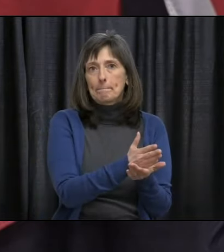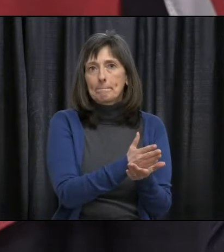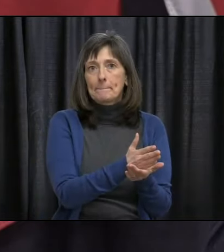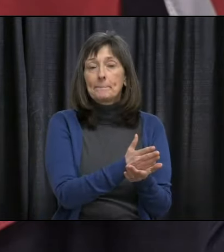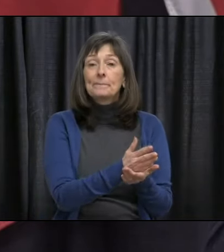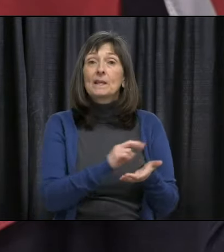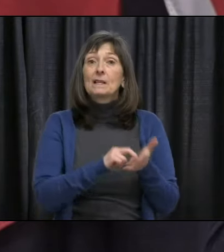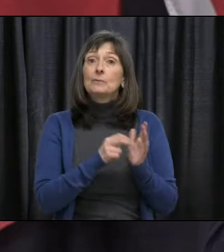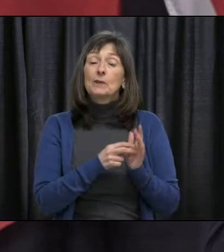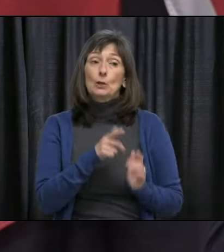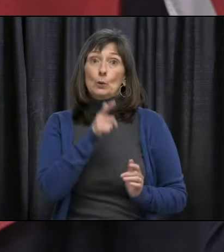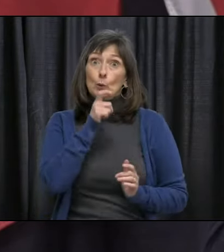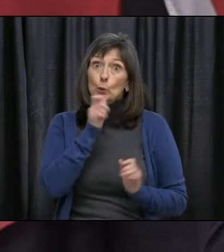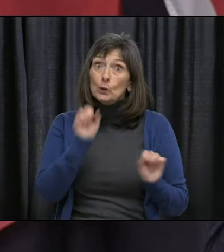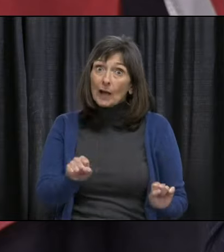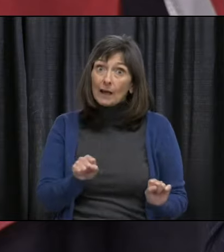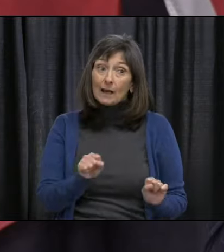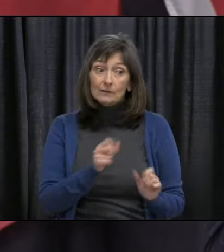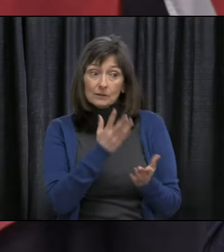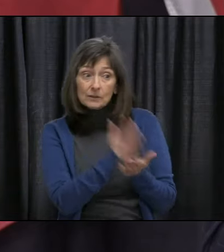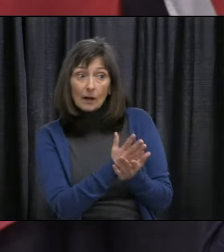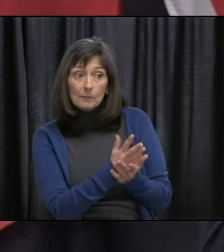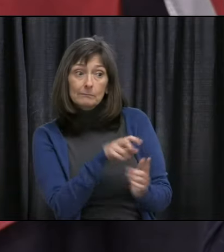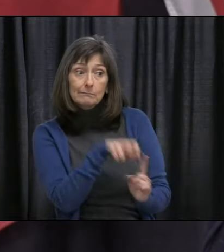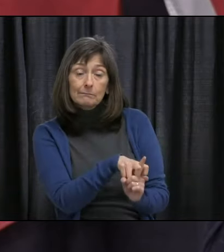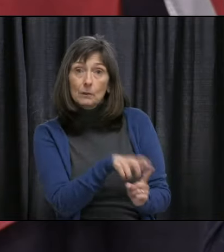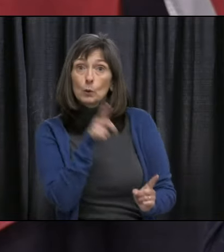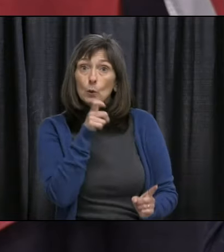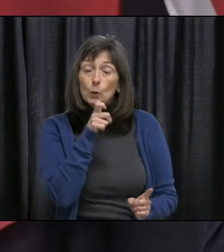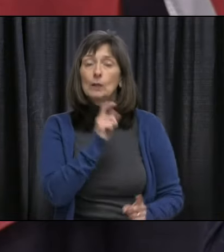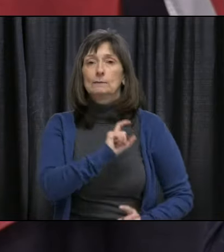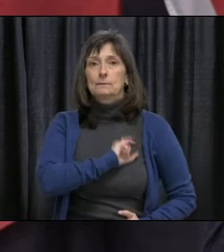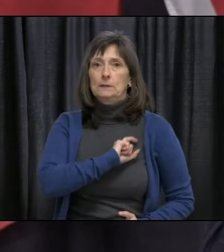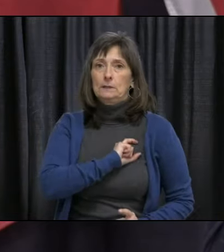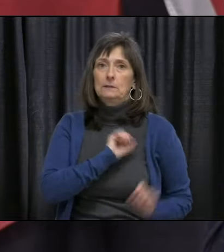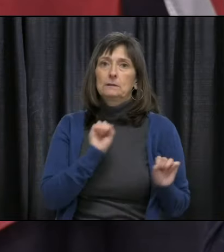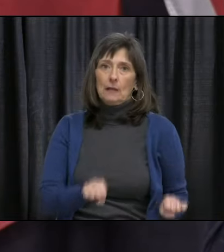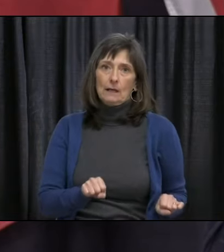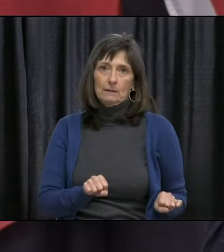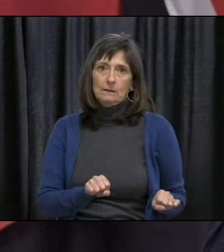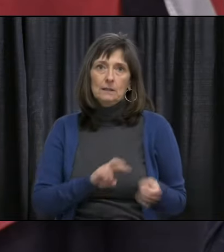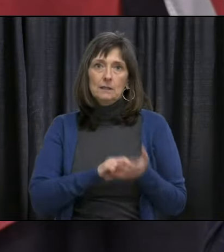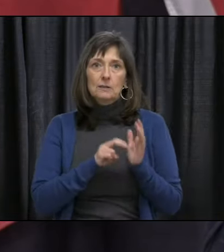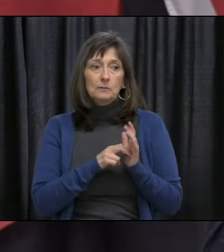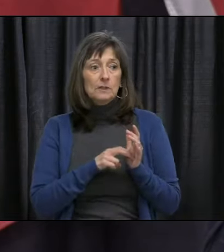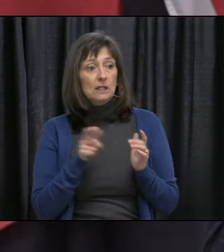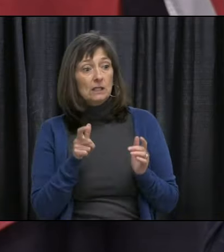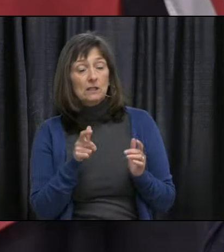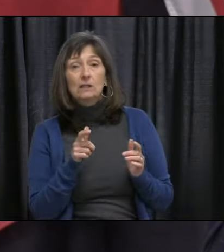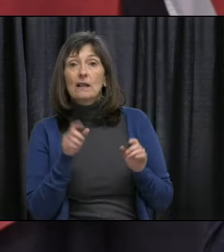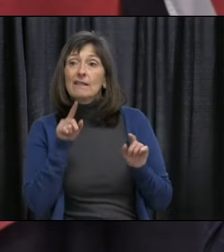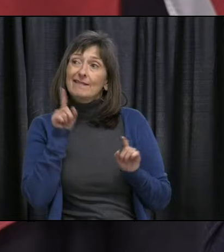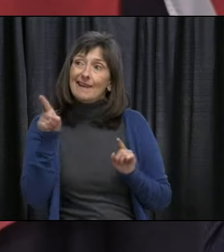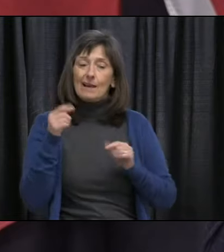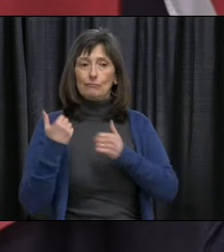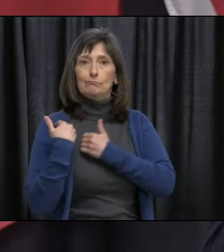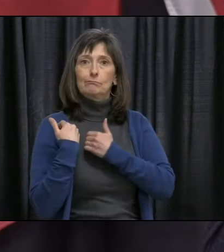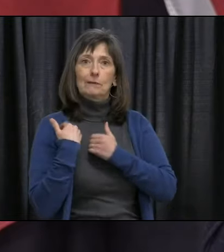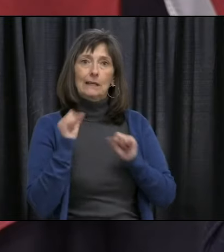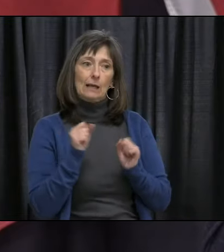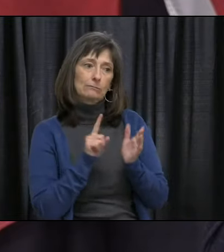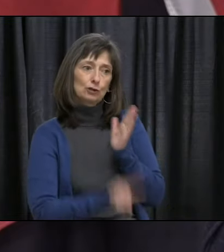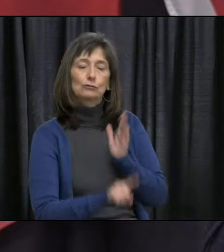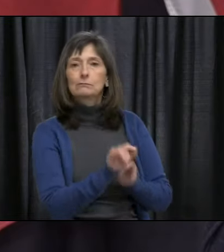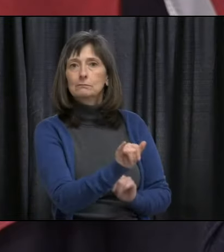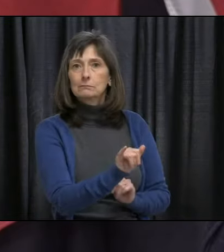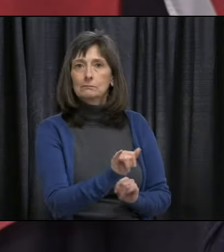peace officers, our RCMP and our RNC, can take the proper enforcement measures that would be required. So, you